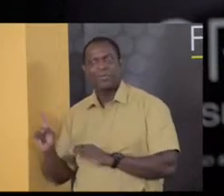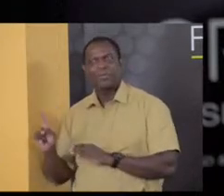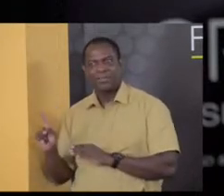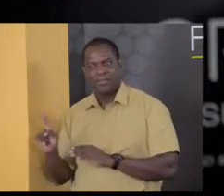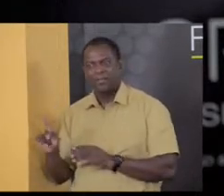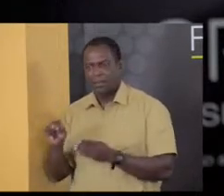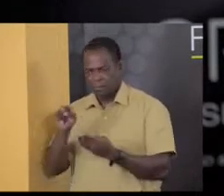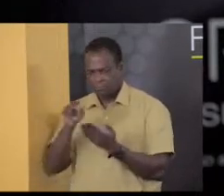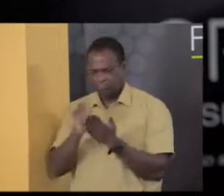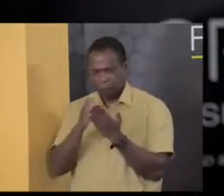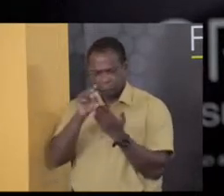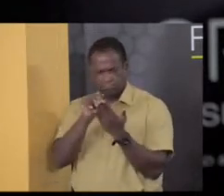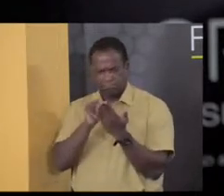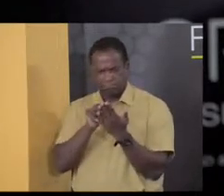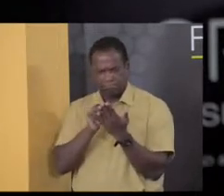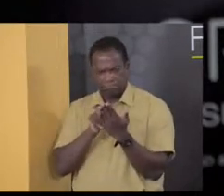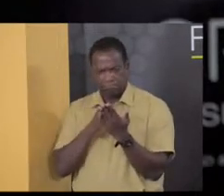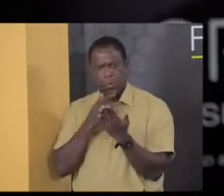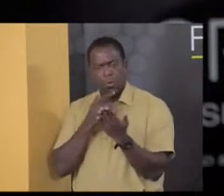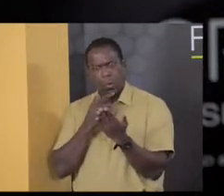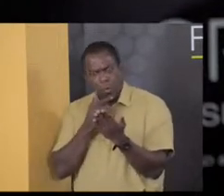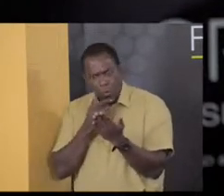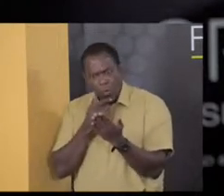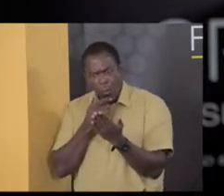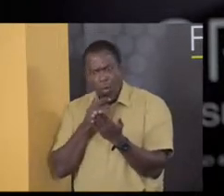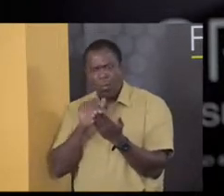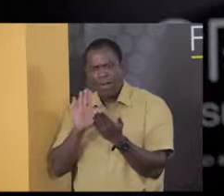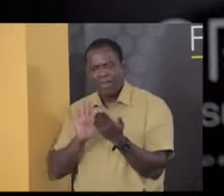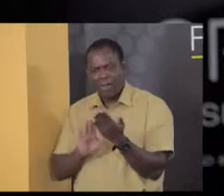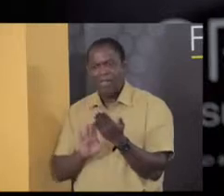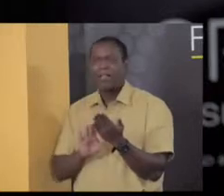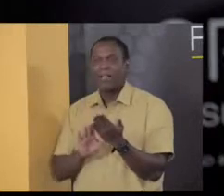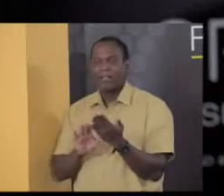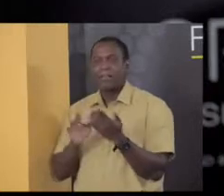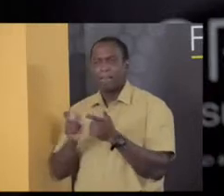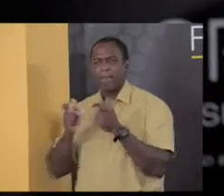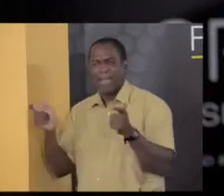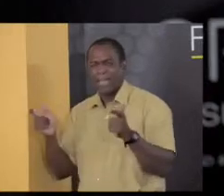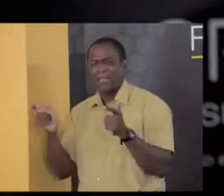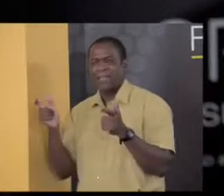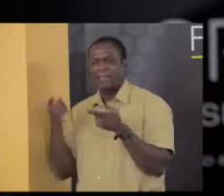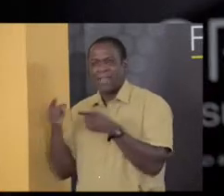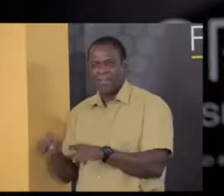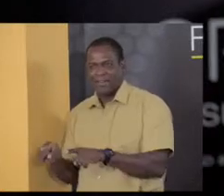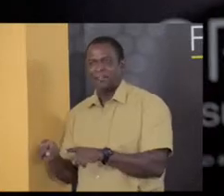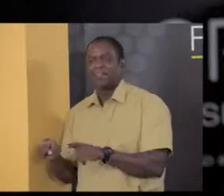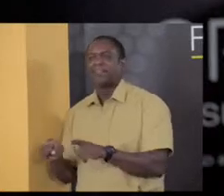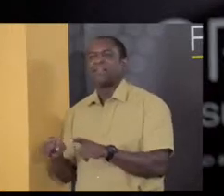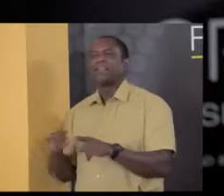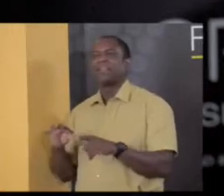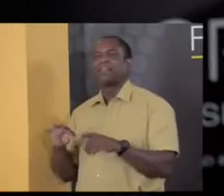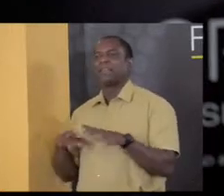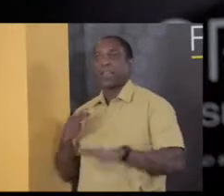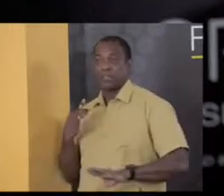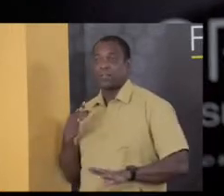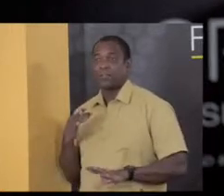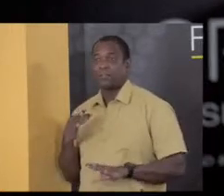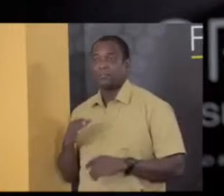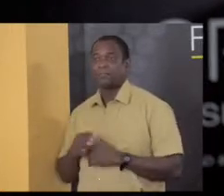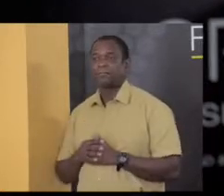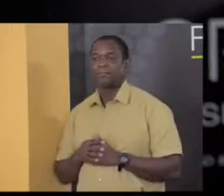big thing that they have in Malaysia. And this was through his engagement with his